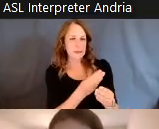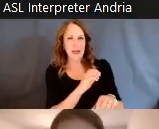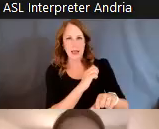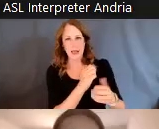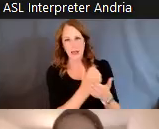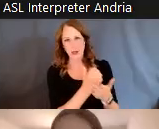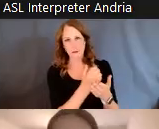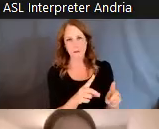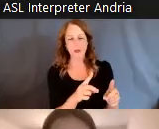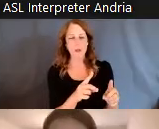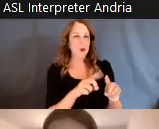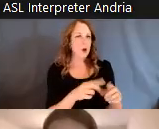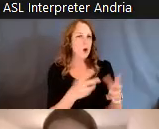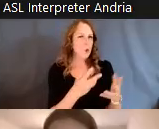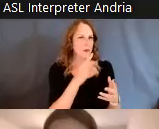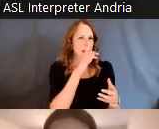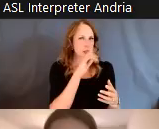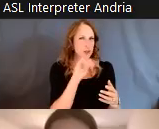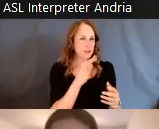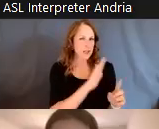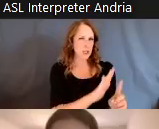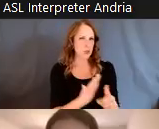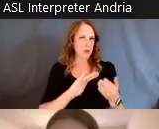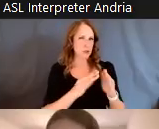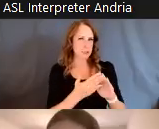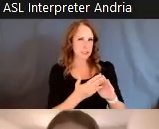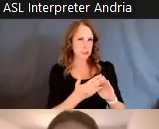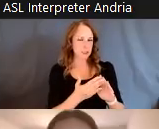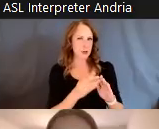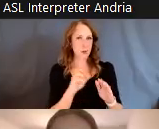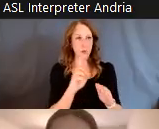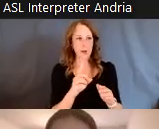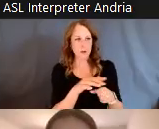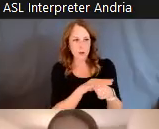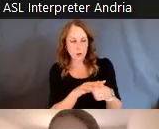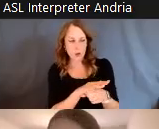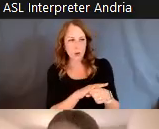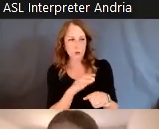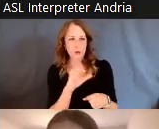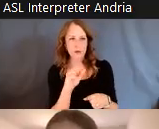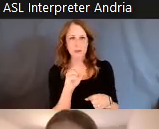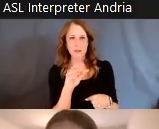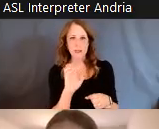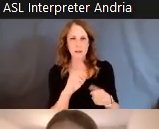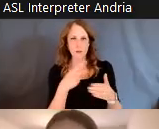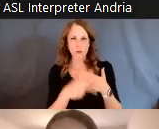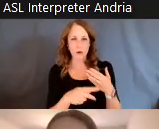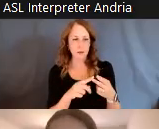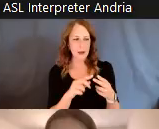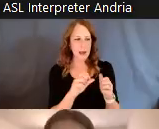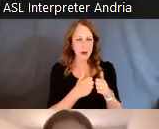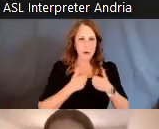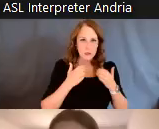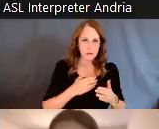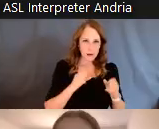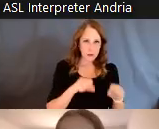jurisdiction? Where is the local SAFE program? How are survivors accessing medical care? Being